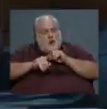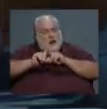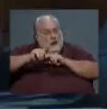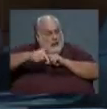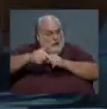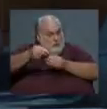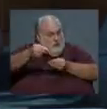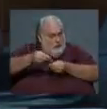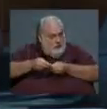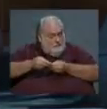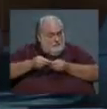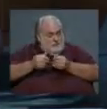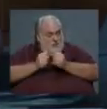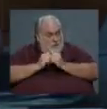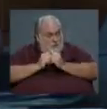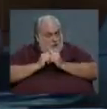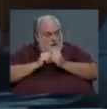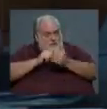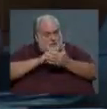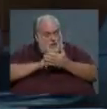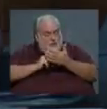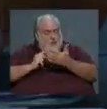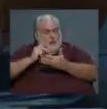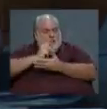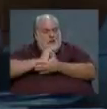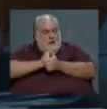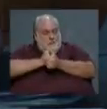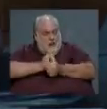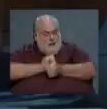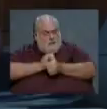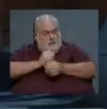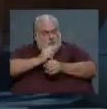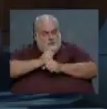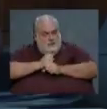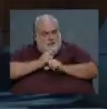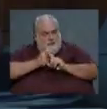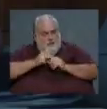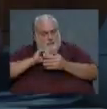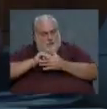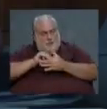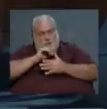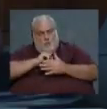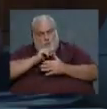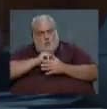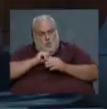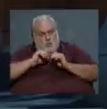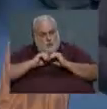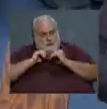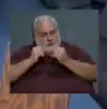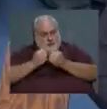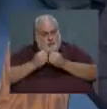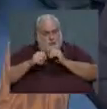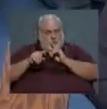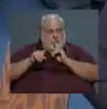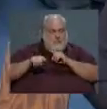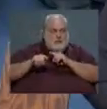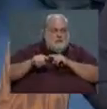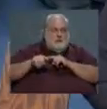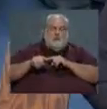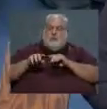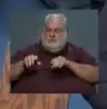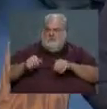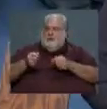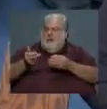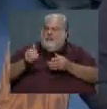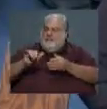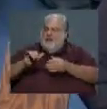us subsequent that shows us what kind of compliance we were receiving from those organizations? Yes, we can definitely supply